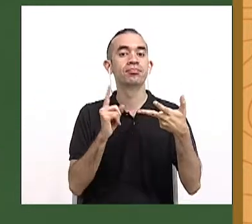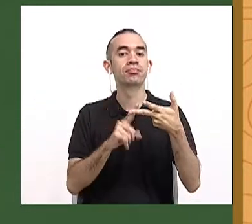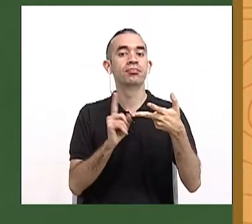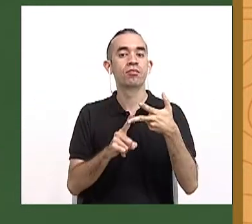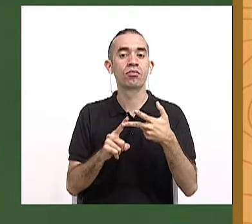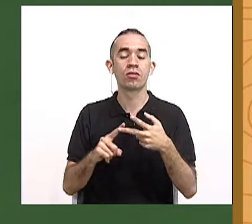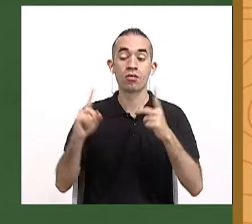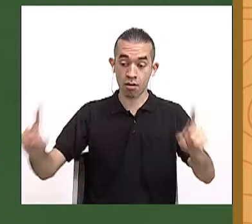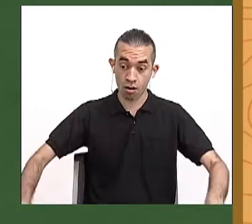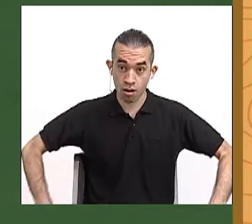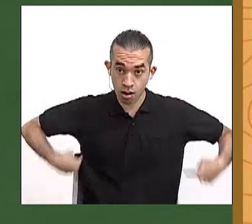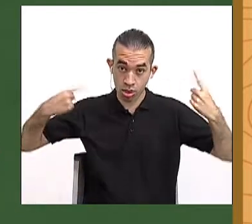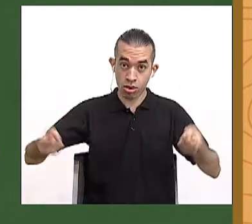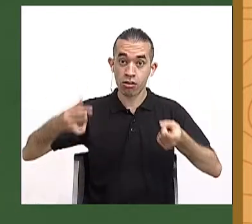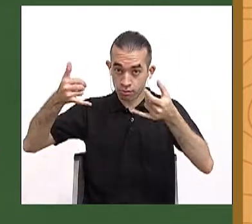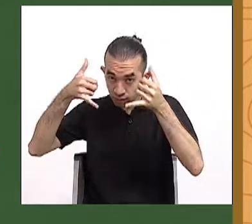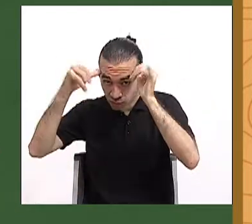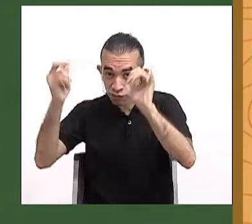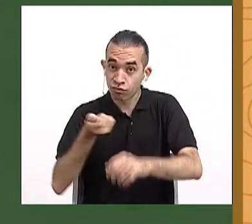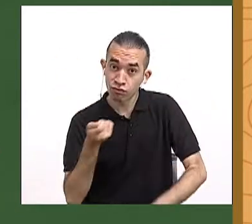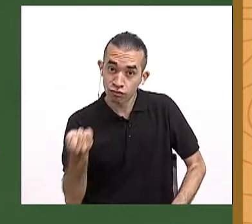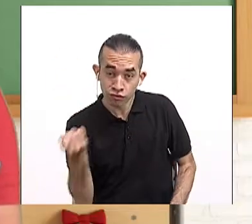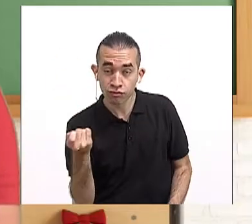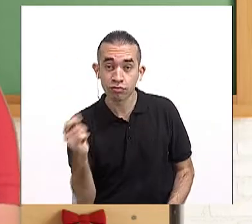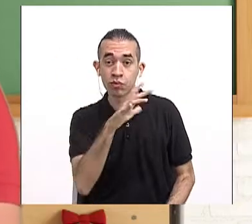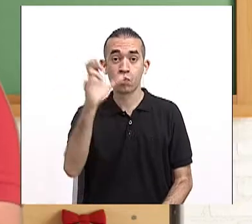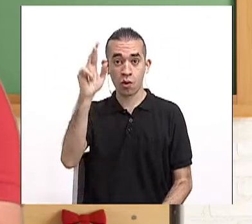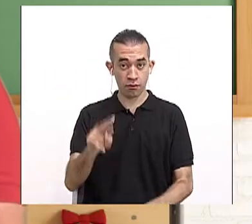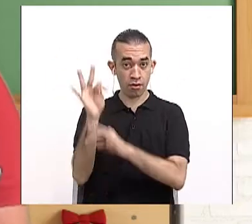oxcart traditions in Costa Rica.